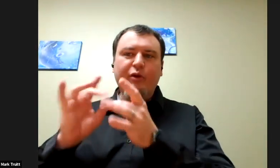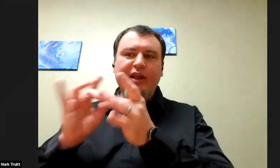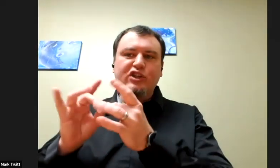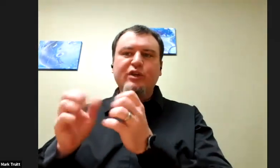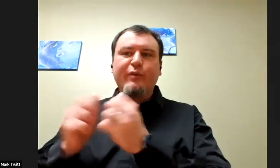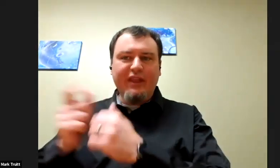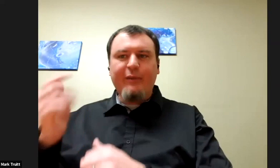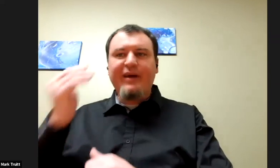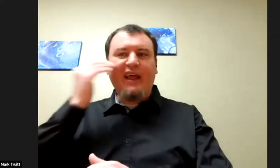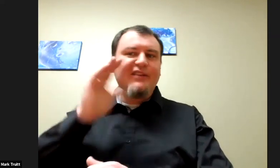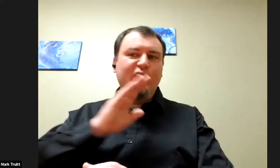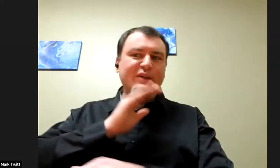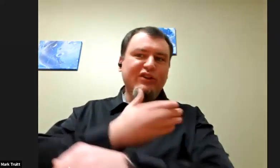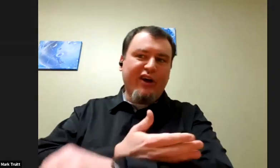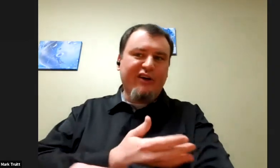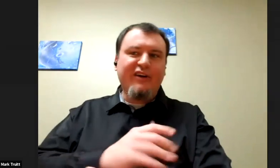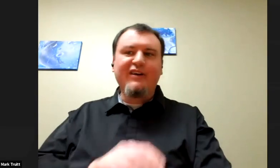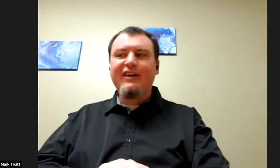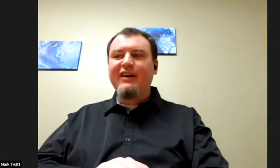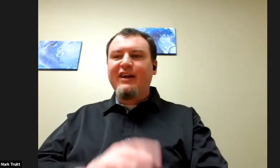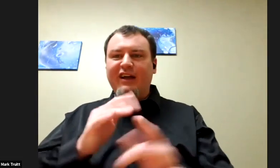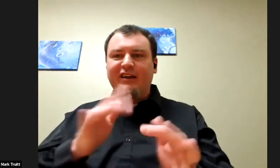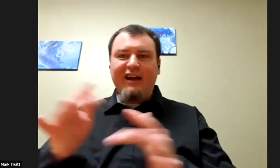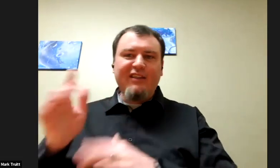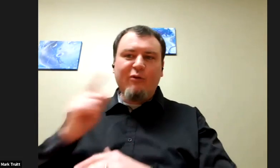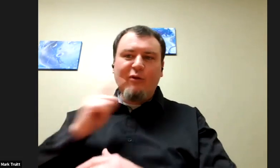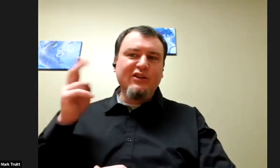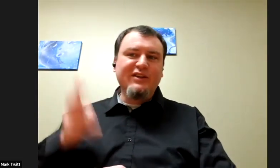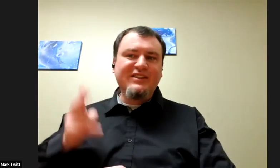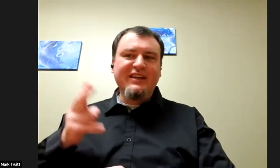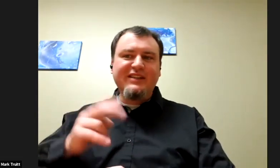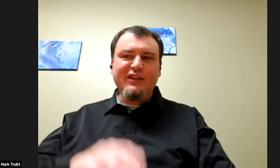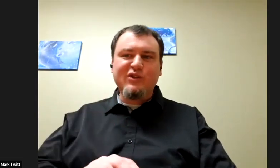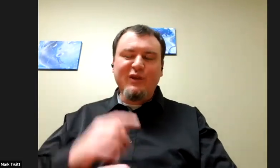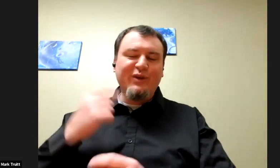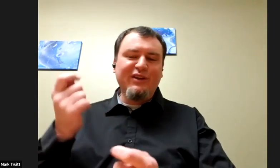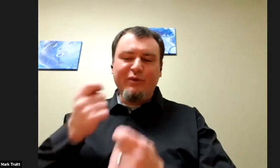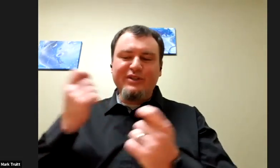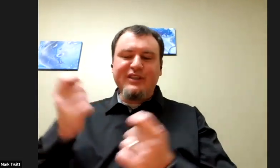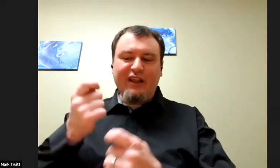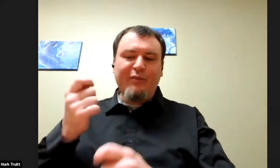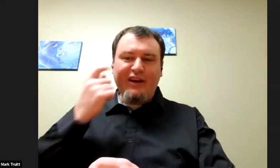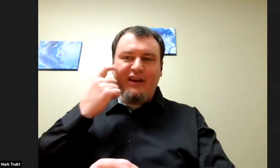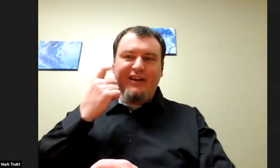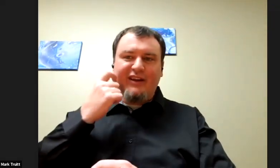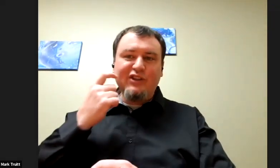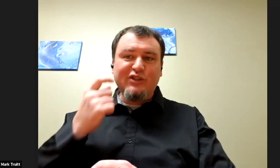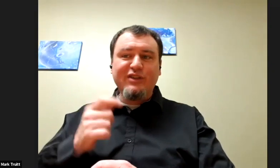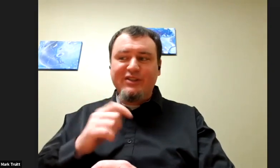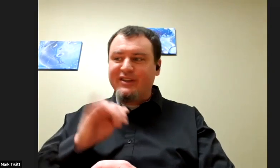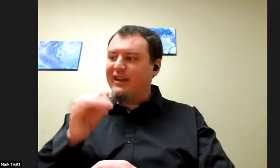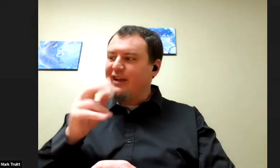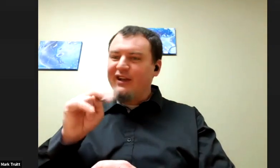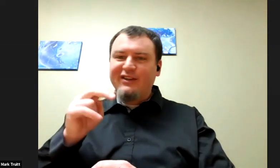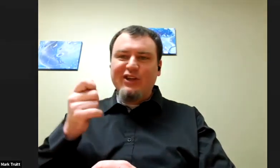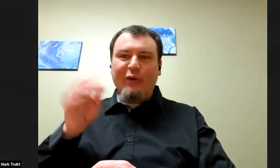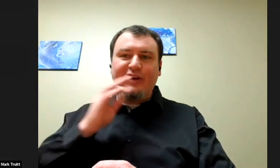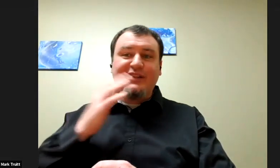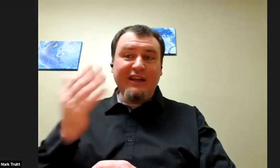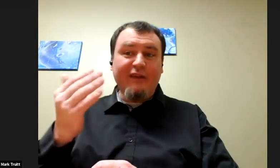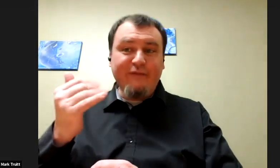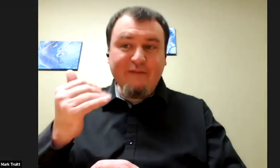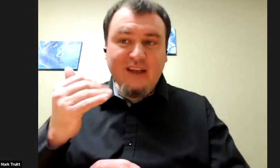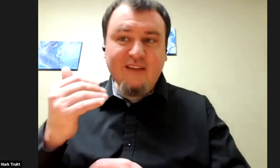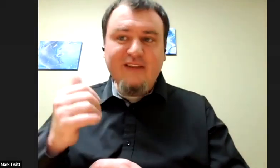to build a relationship with him, I got to know his daughter. And the rest, you could say, is history. We were celebrated just recently,